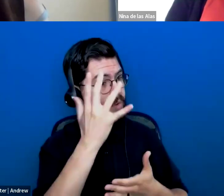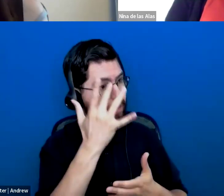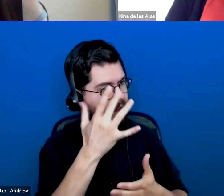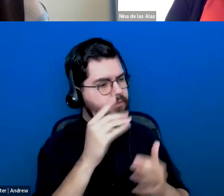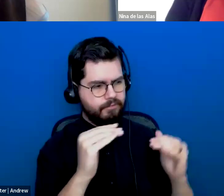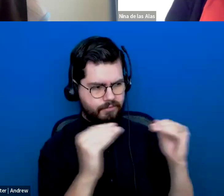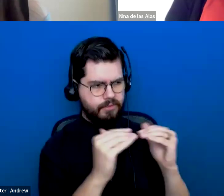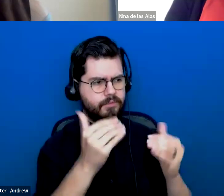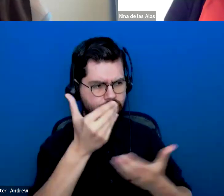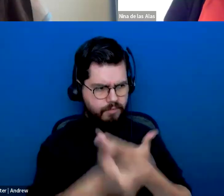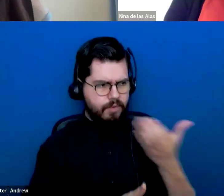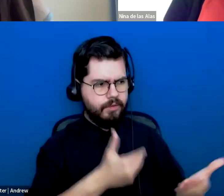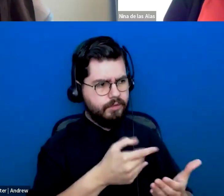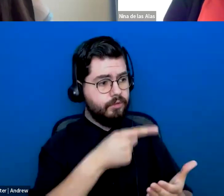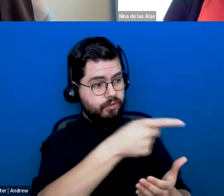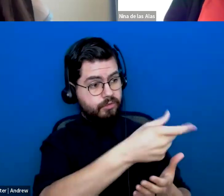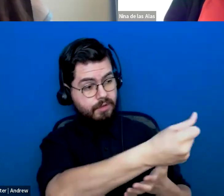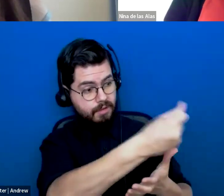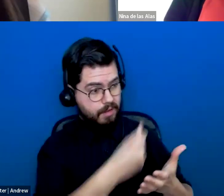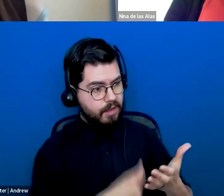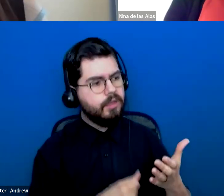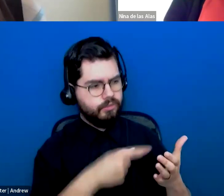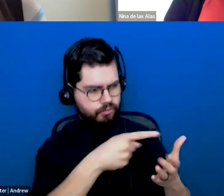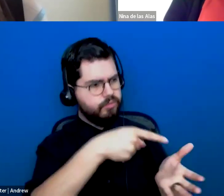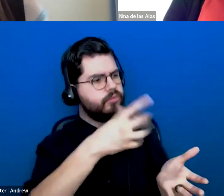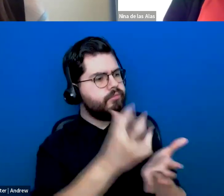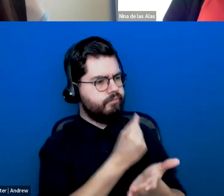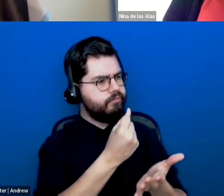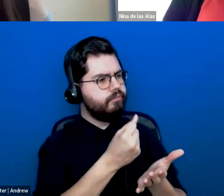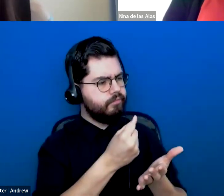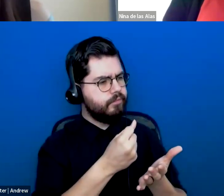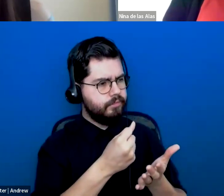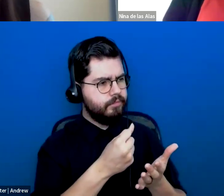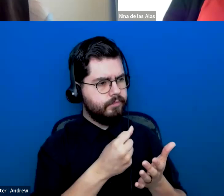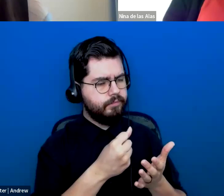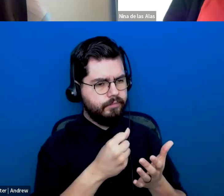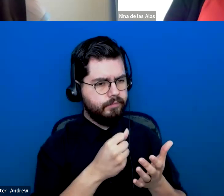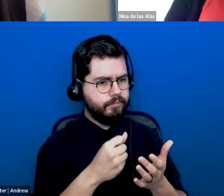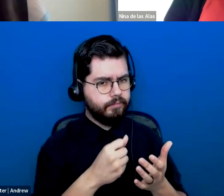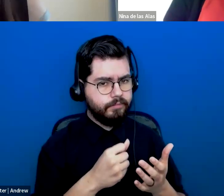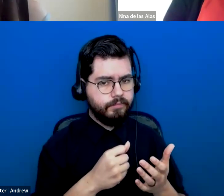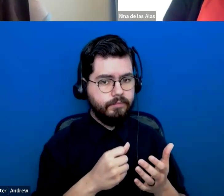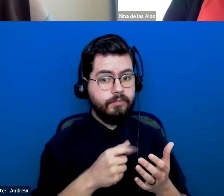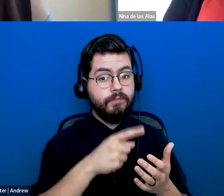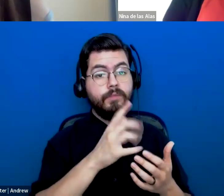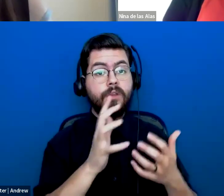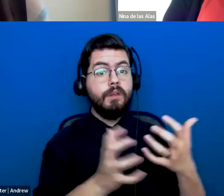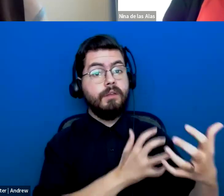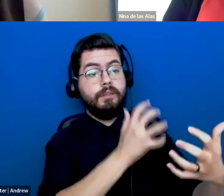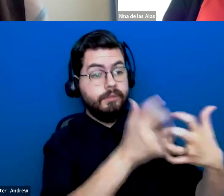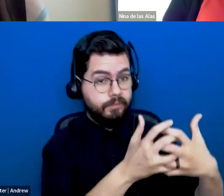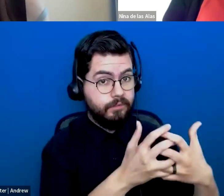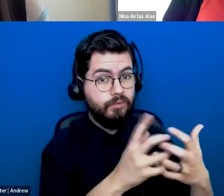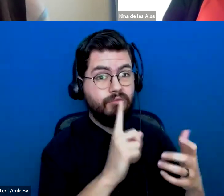keep emphasizing that accommodations are not unfair. They're just tools to help students show what they